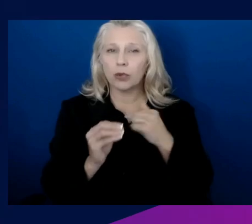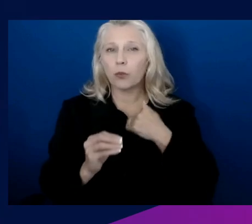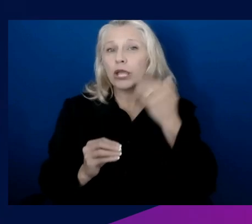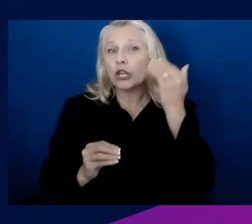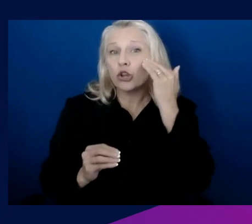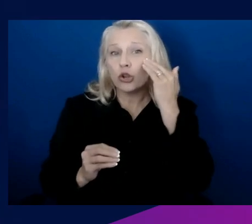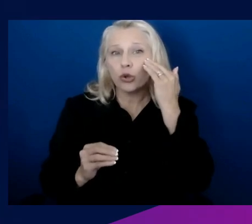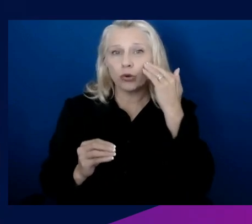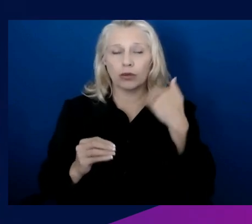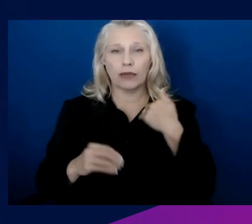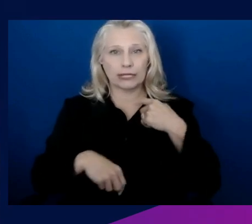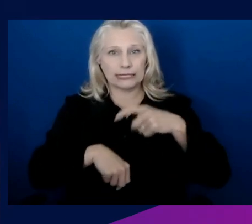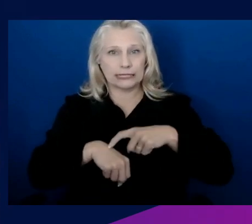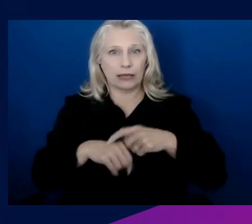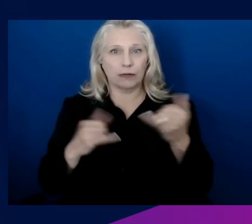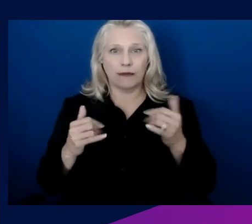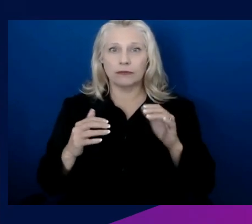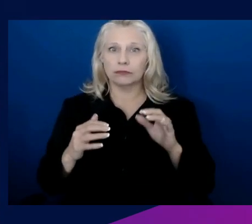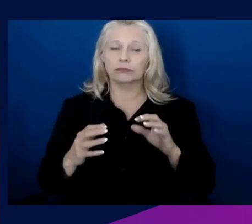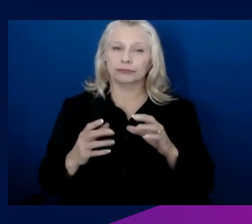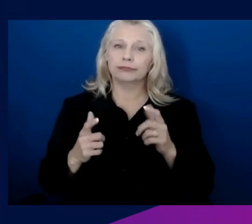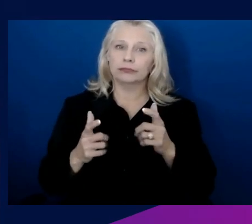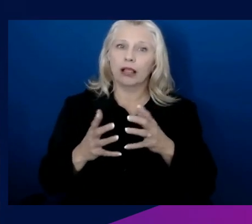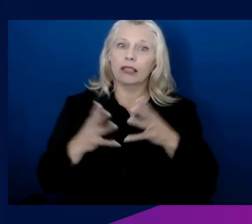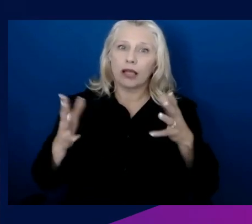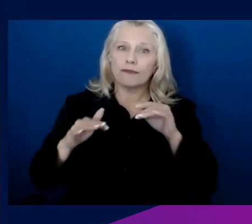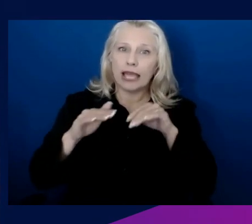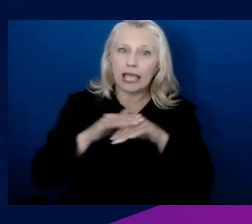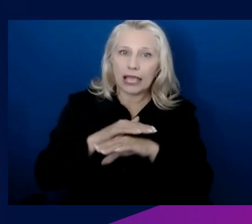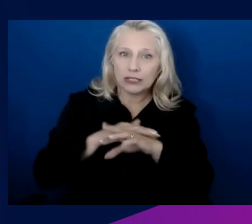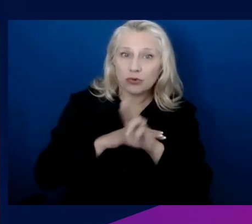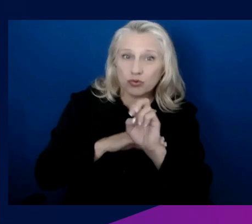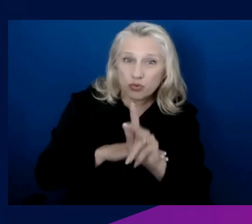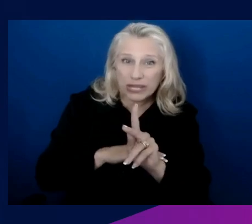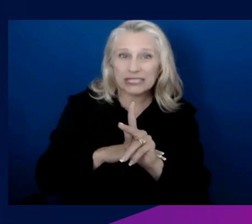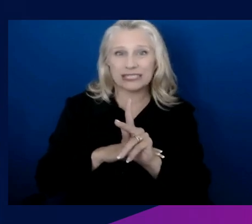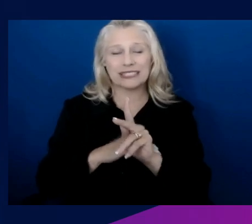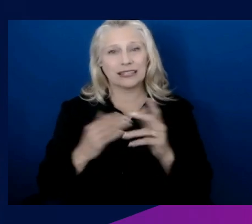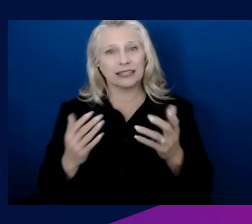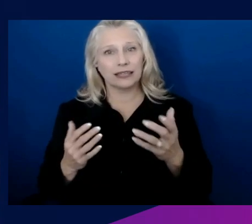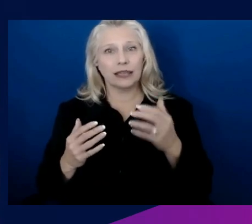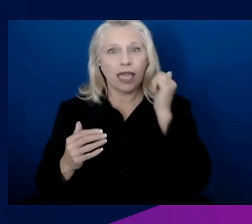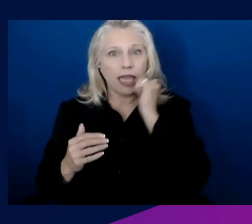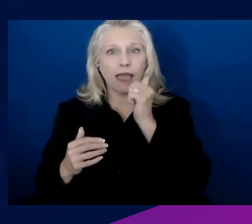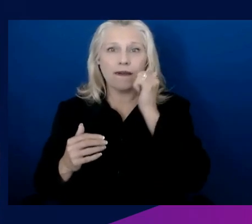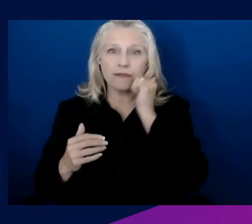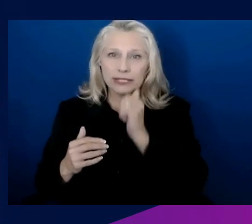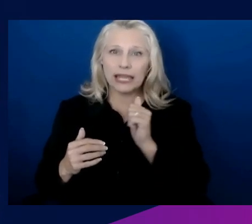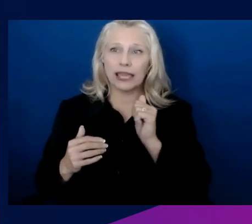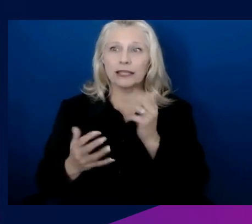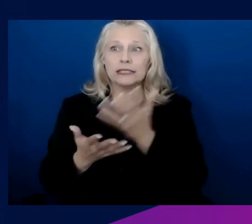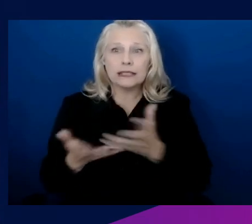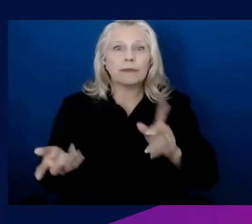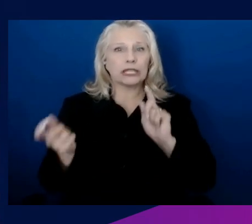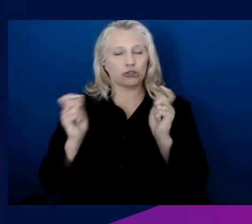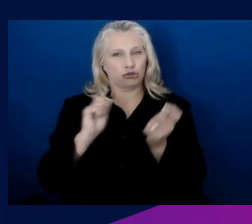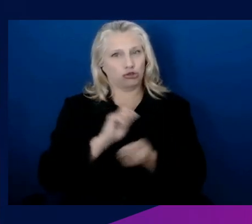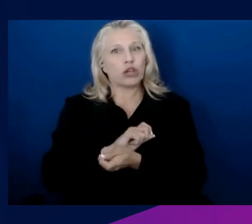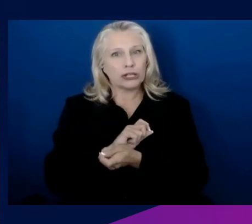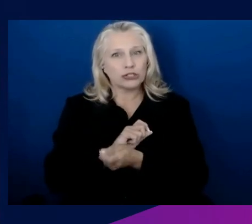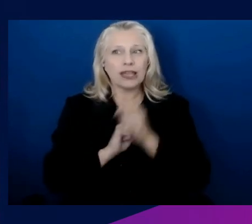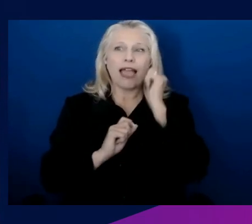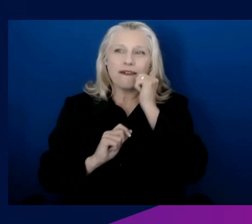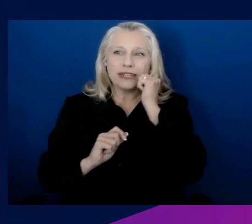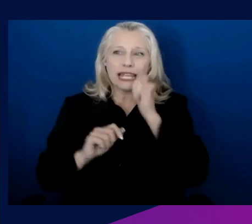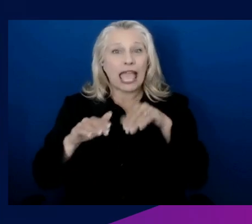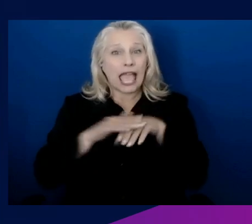time where there was great access to risk. And every day it seems every day something changes. Every day access